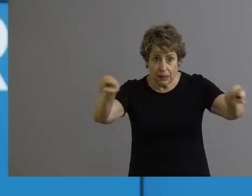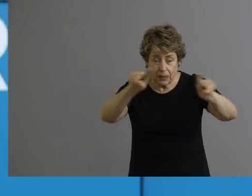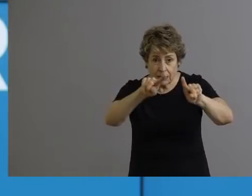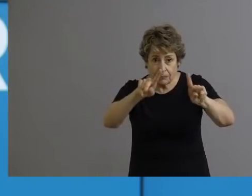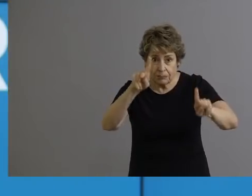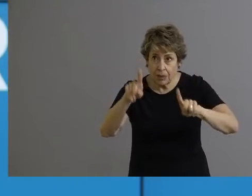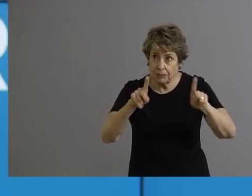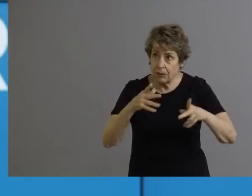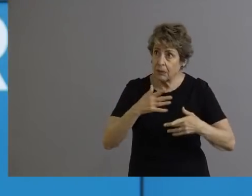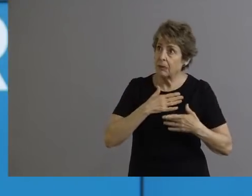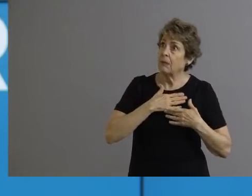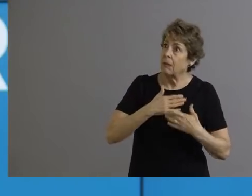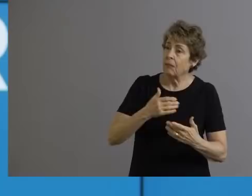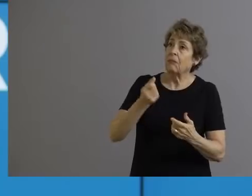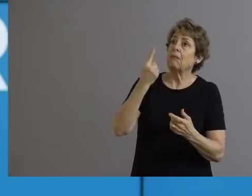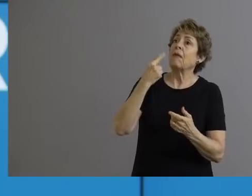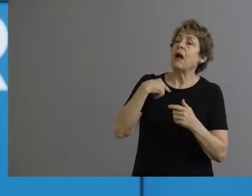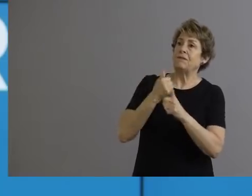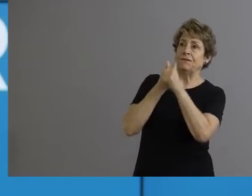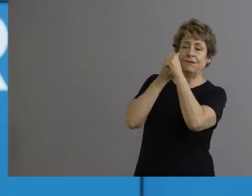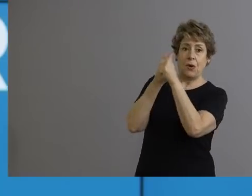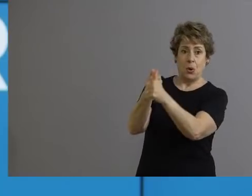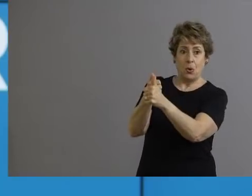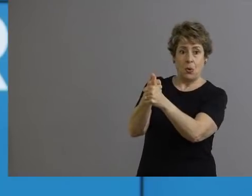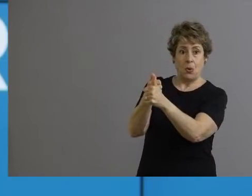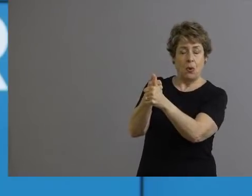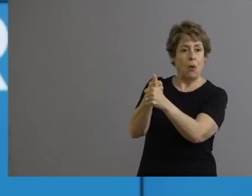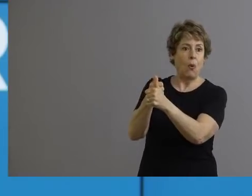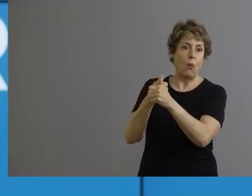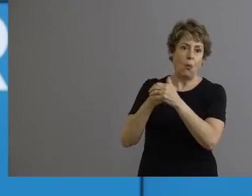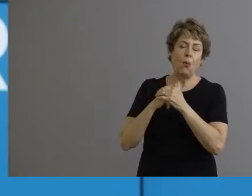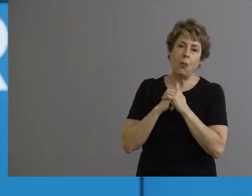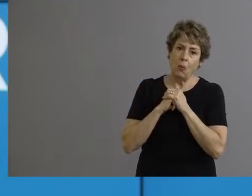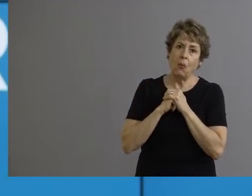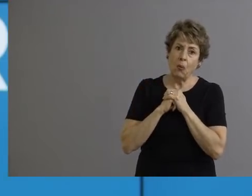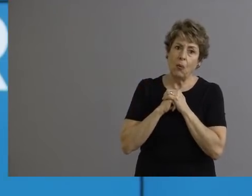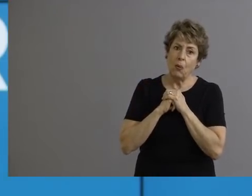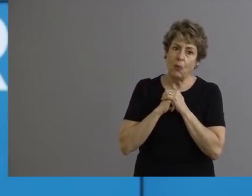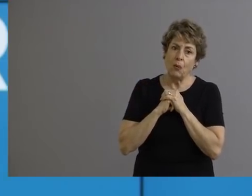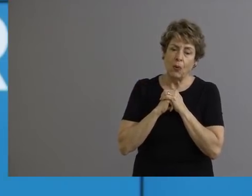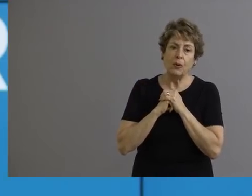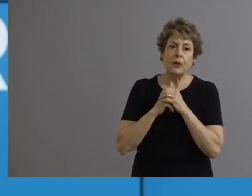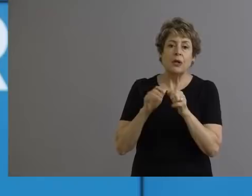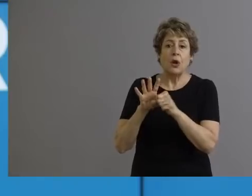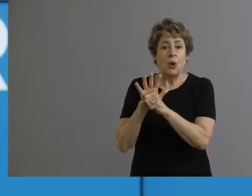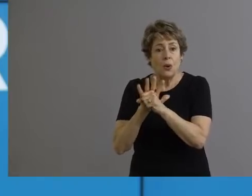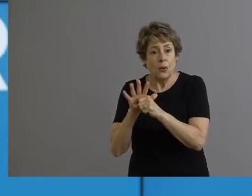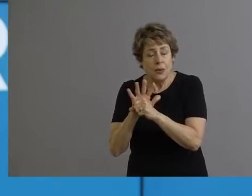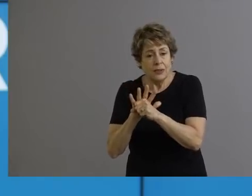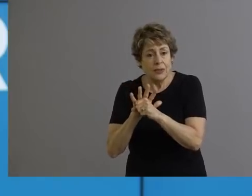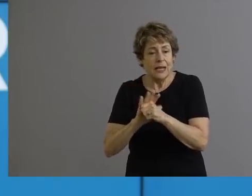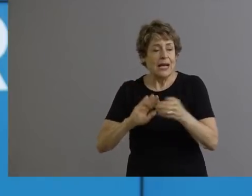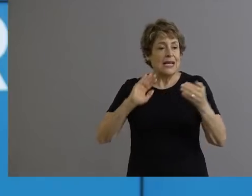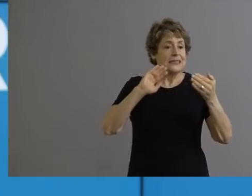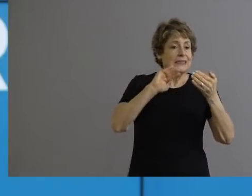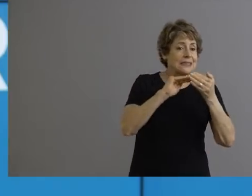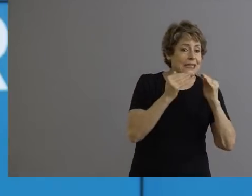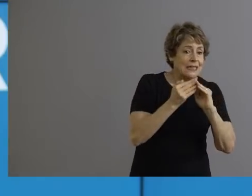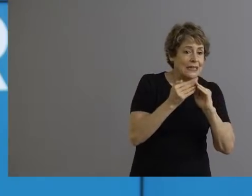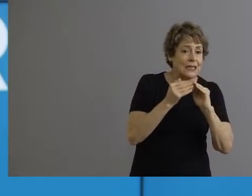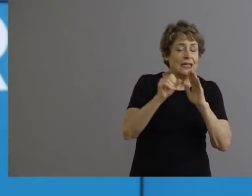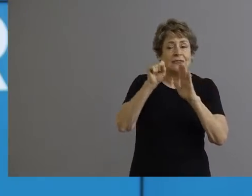local or statewide or county mandates can have an effect to a certain degree, but no matter